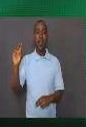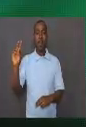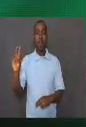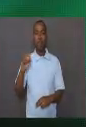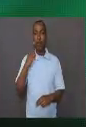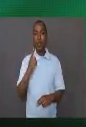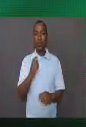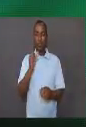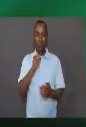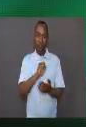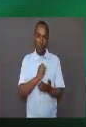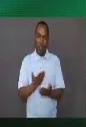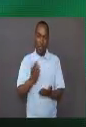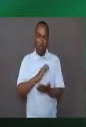materials.